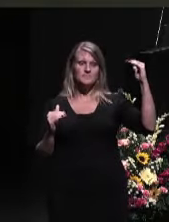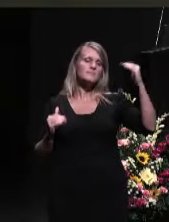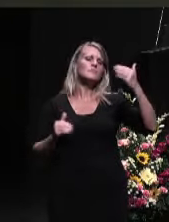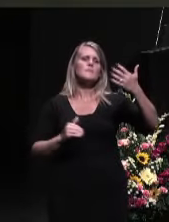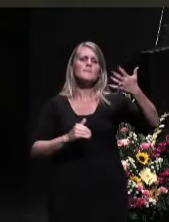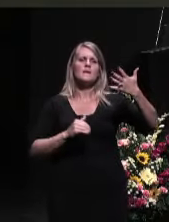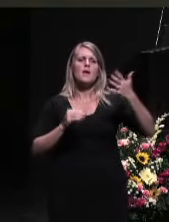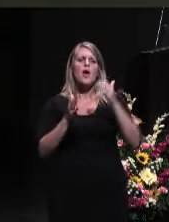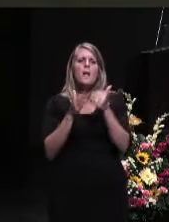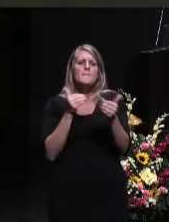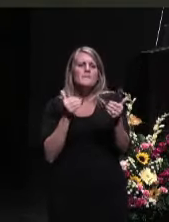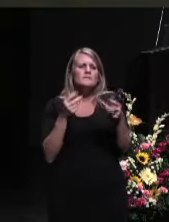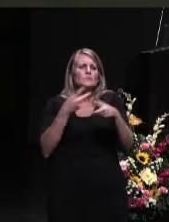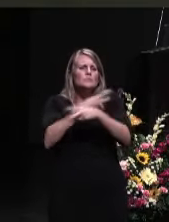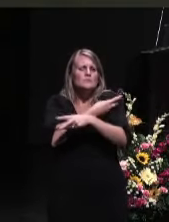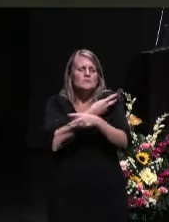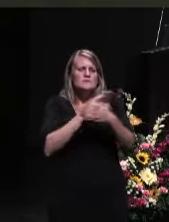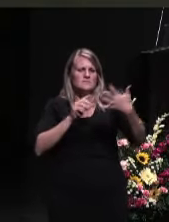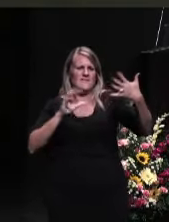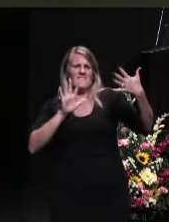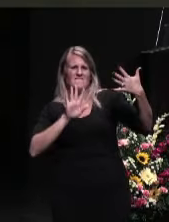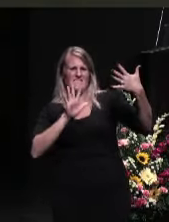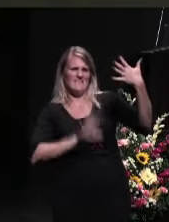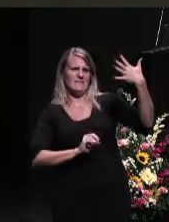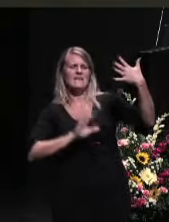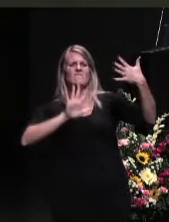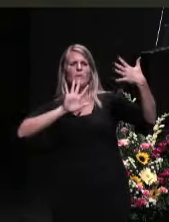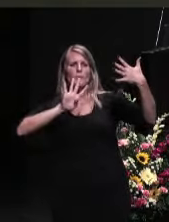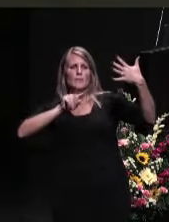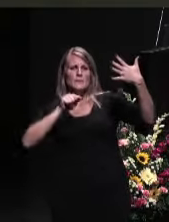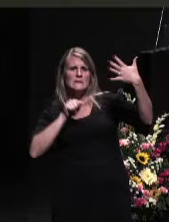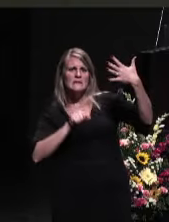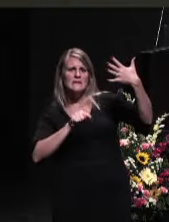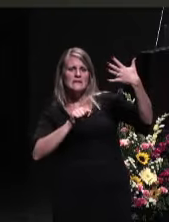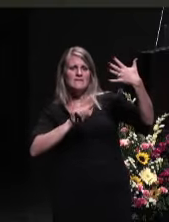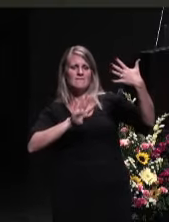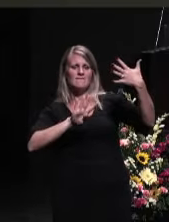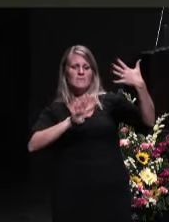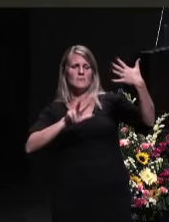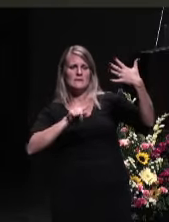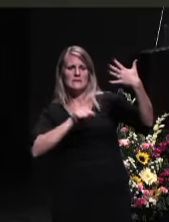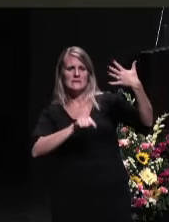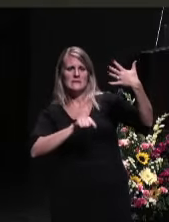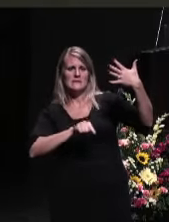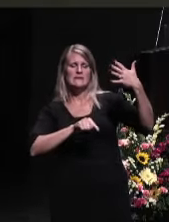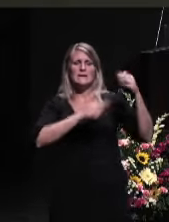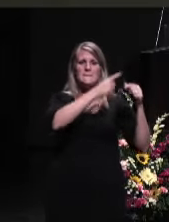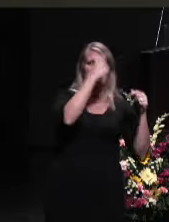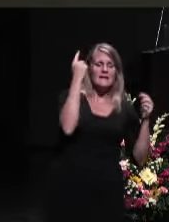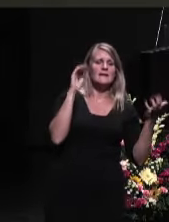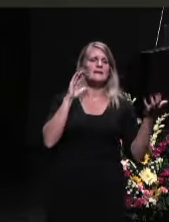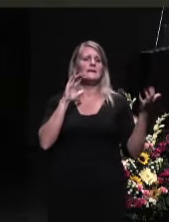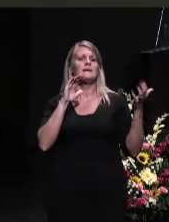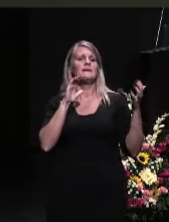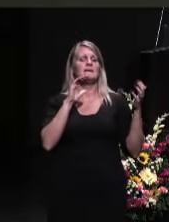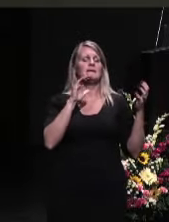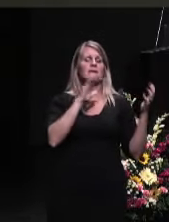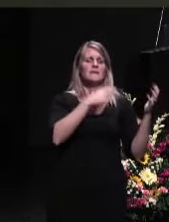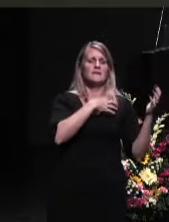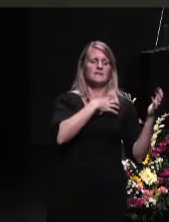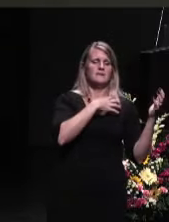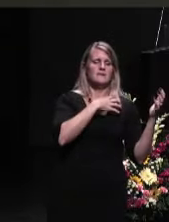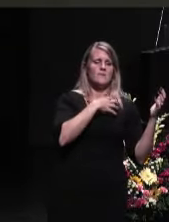of graduation rates for Latino, Latinx versus white students. Those trends continue into